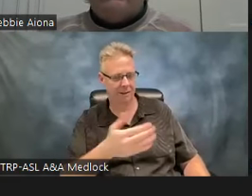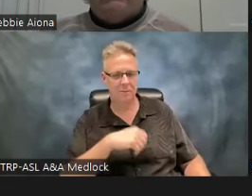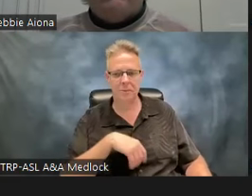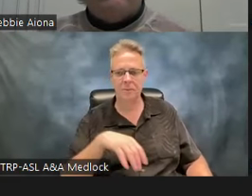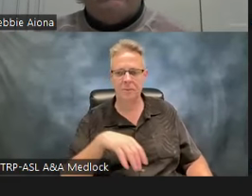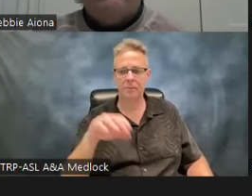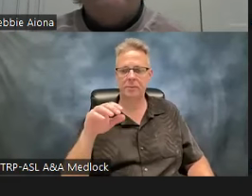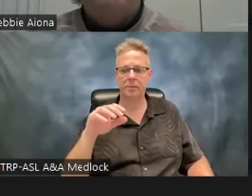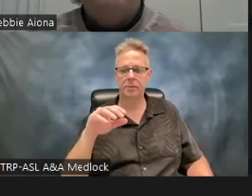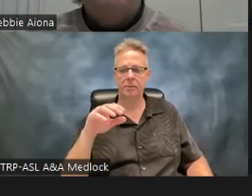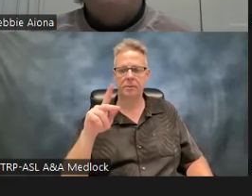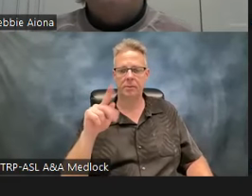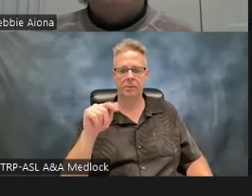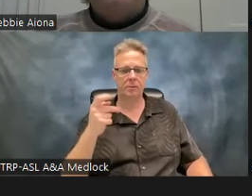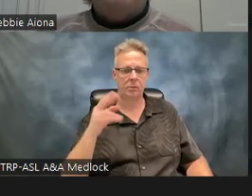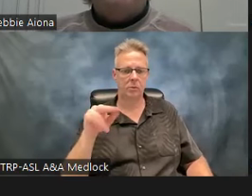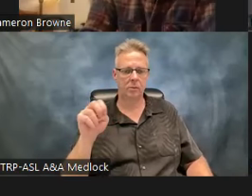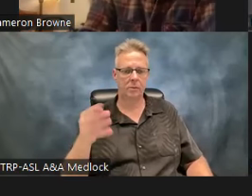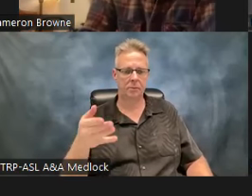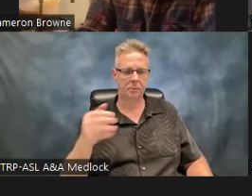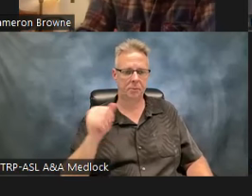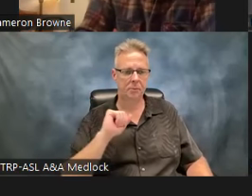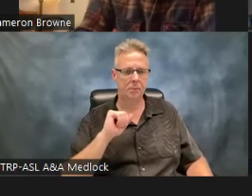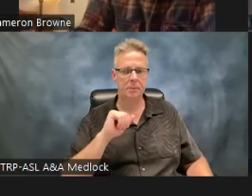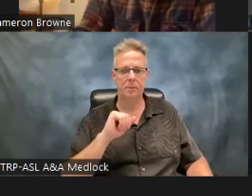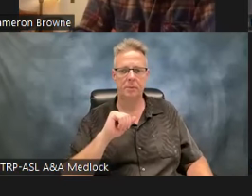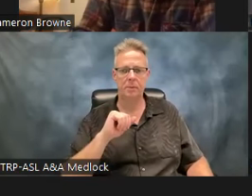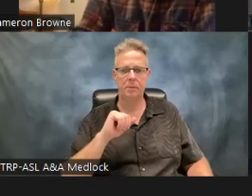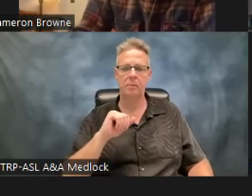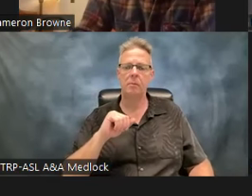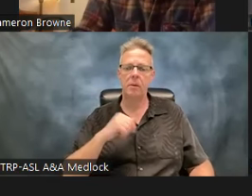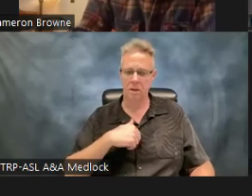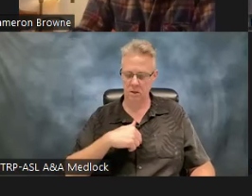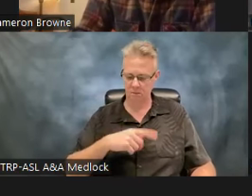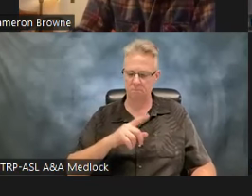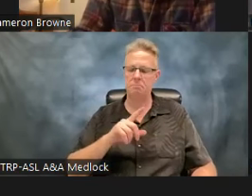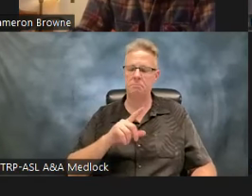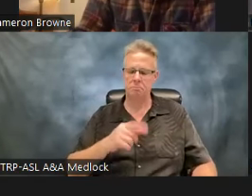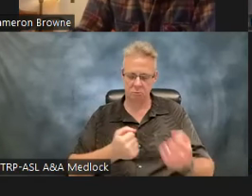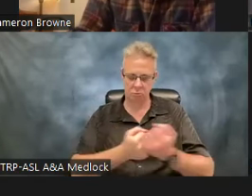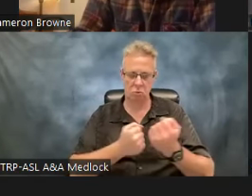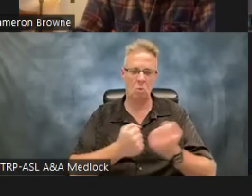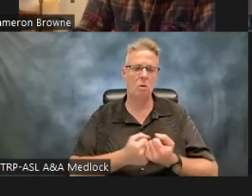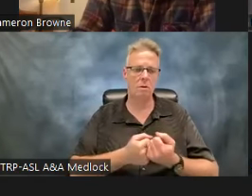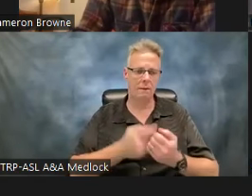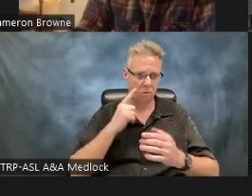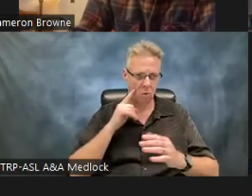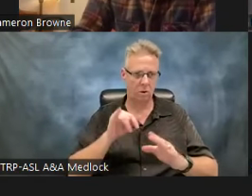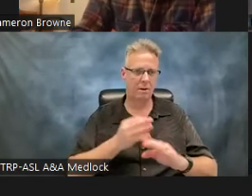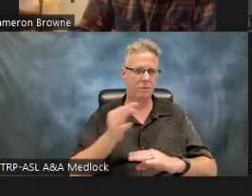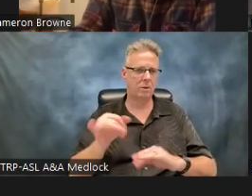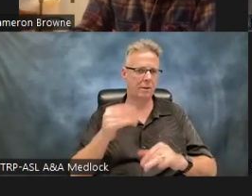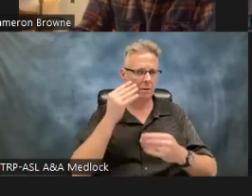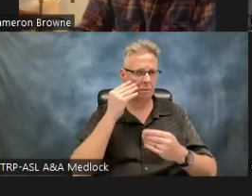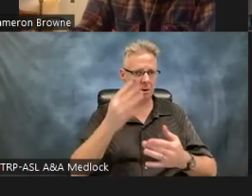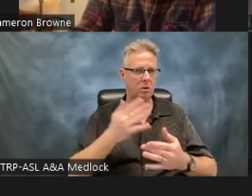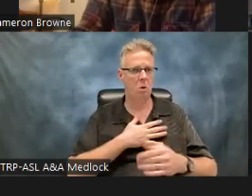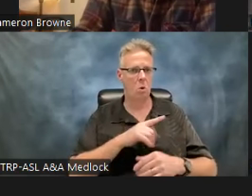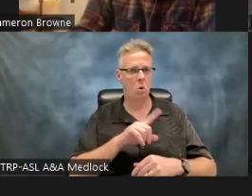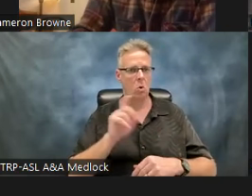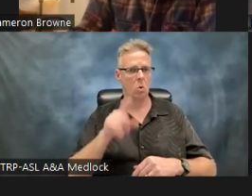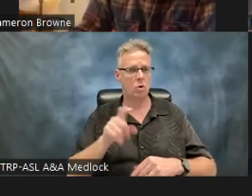Commissioner Catherine? Yeah, so I do support forwarding that information on. I guess my question is whether it should